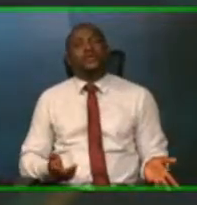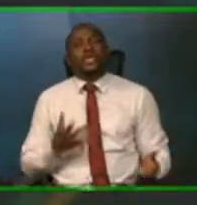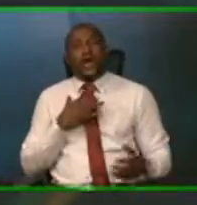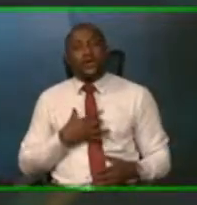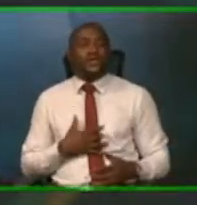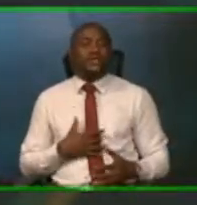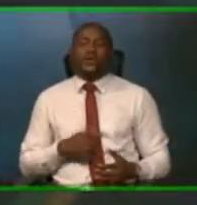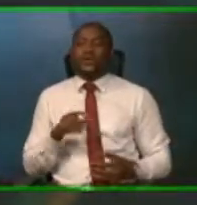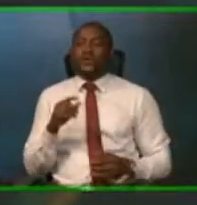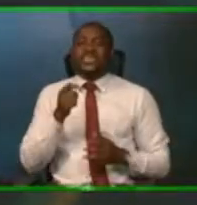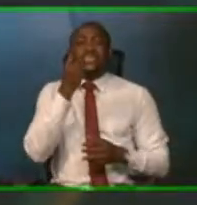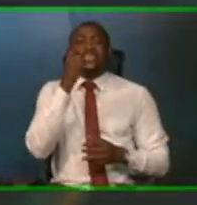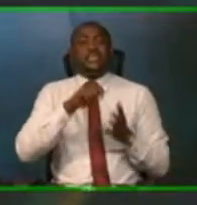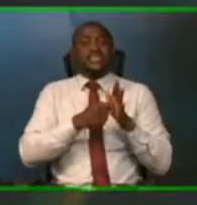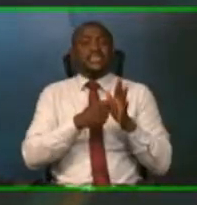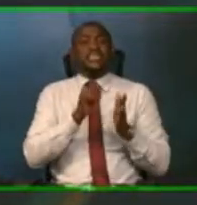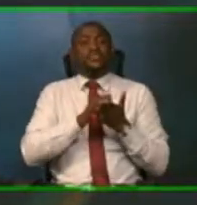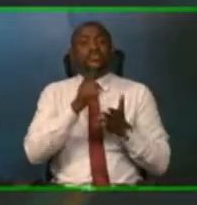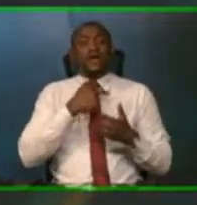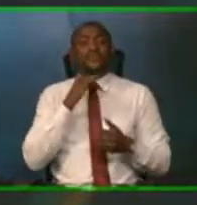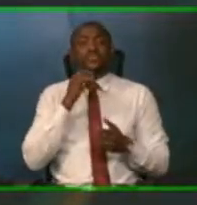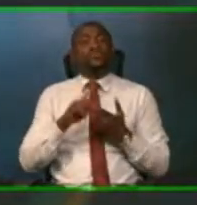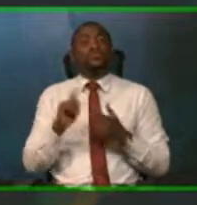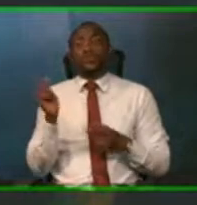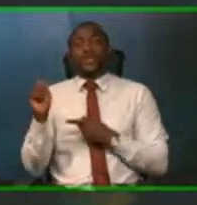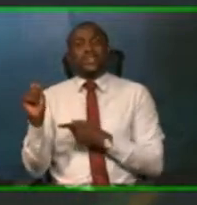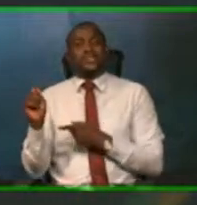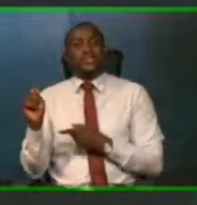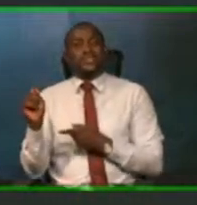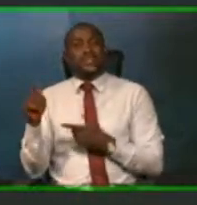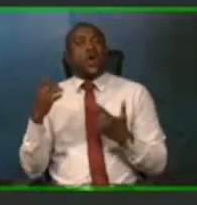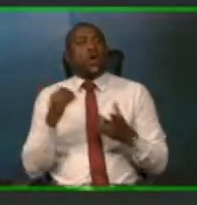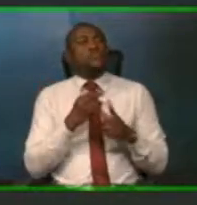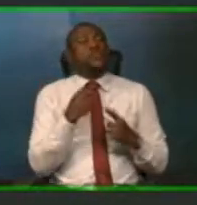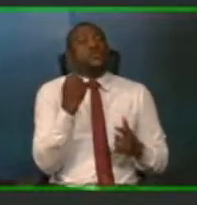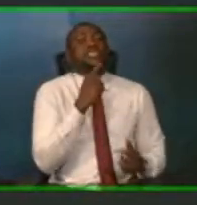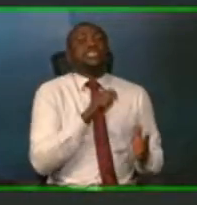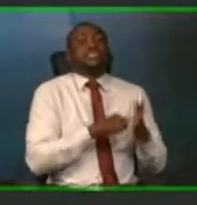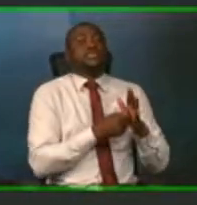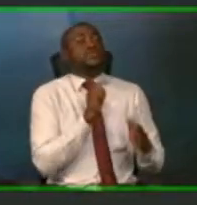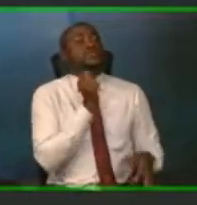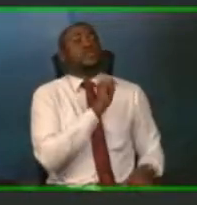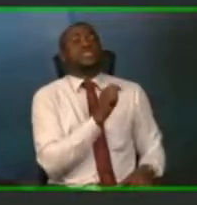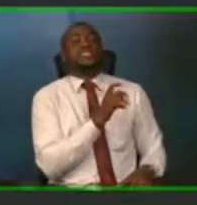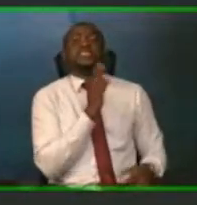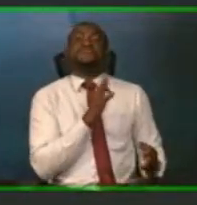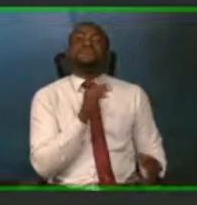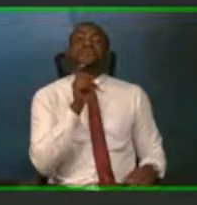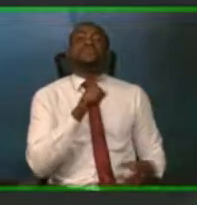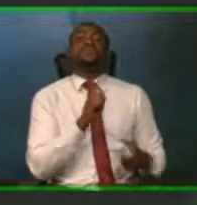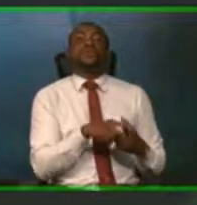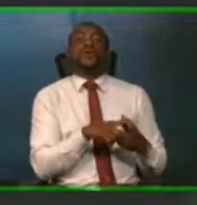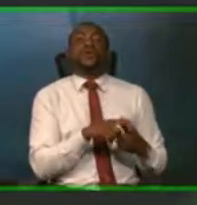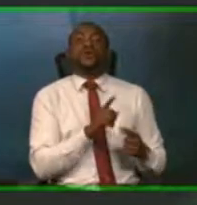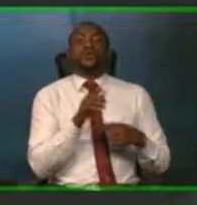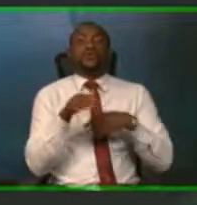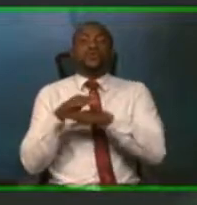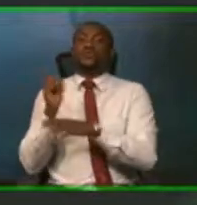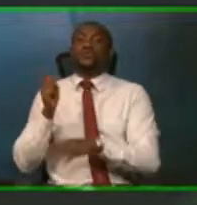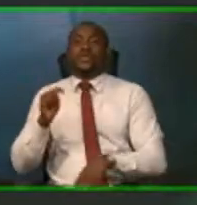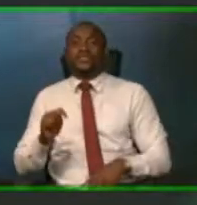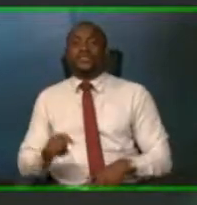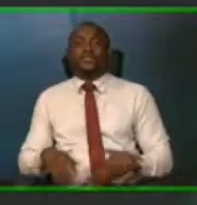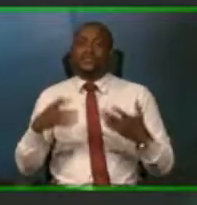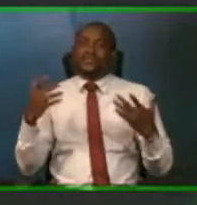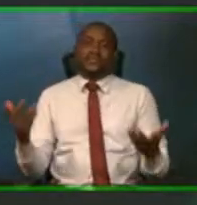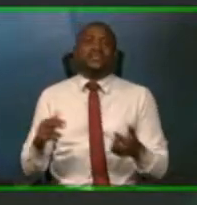key you have is to the restroom. Or if you have the key to the kitchen alone, if you need to use the restroom,